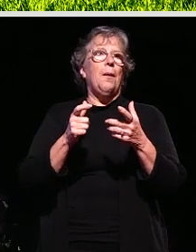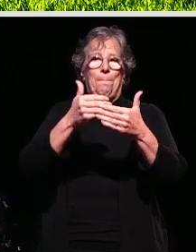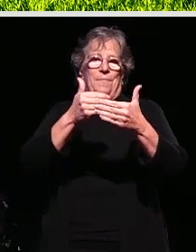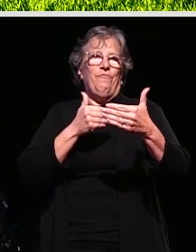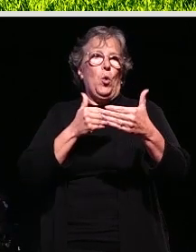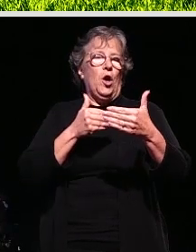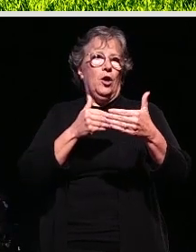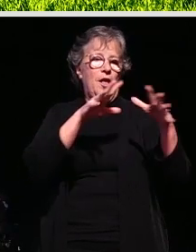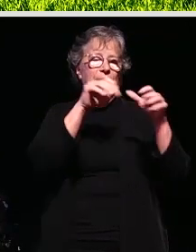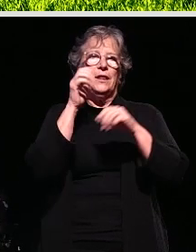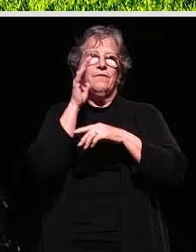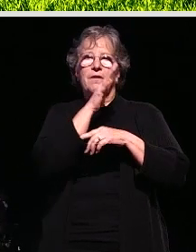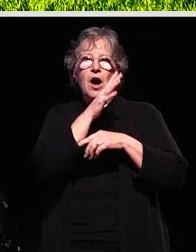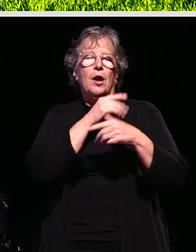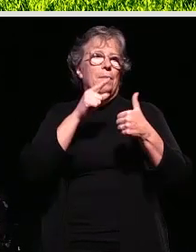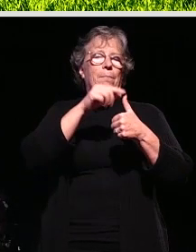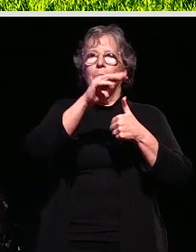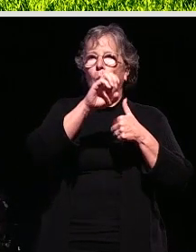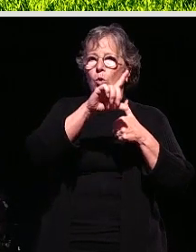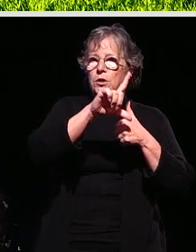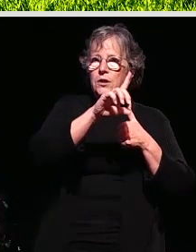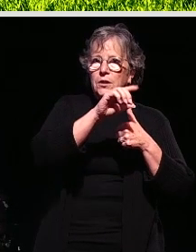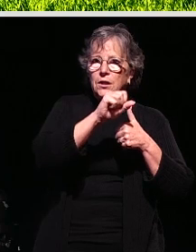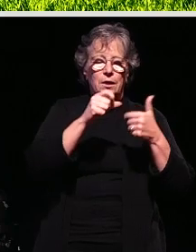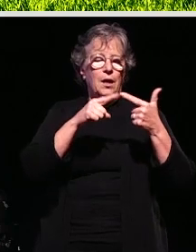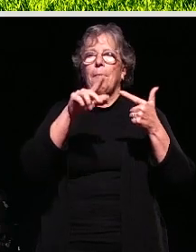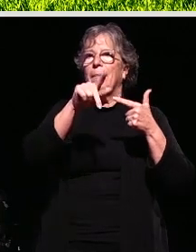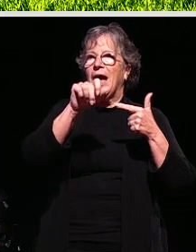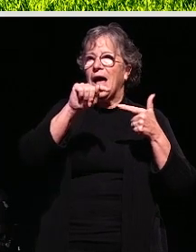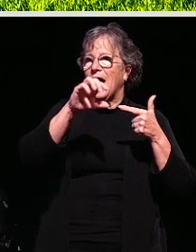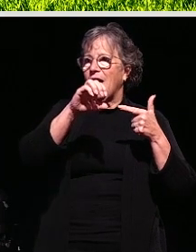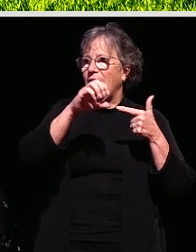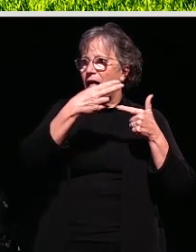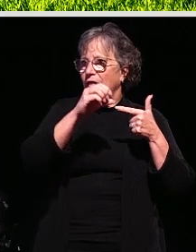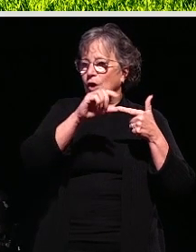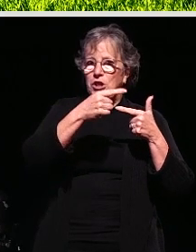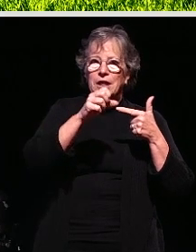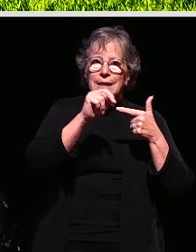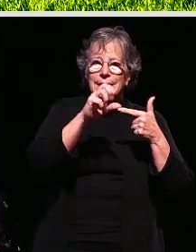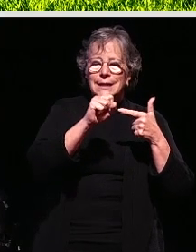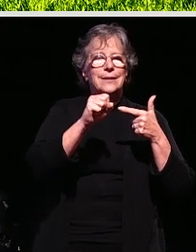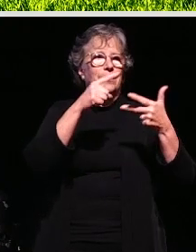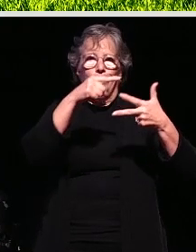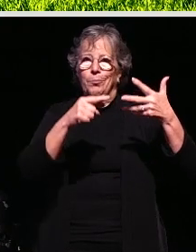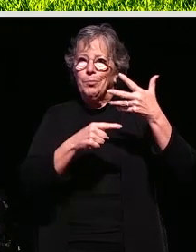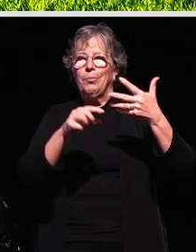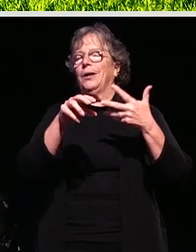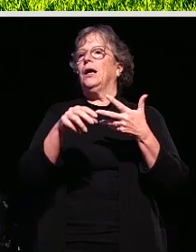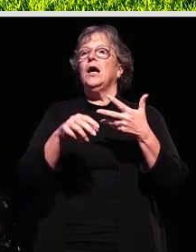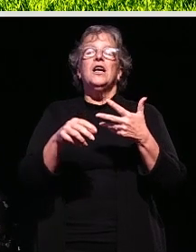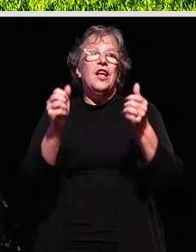succumbing to toxins, pathogens, molds, and pests. The USDA estimates that this loses growers close to $220 billion in